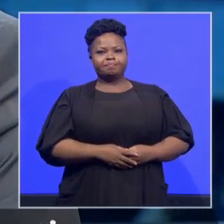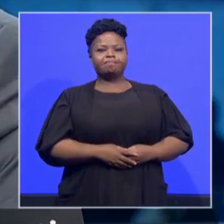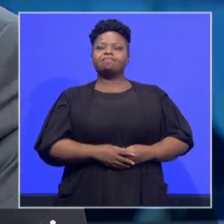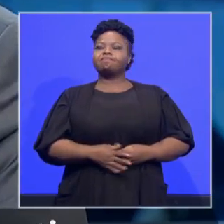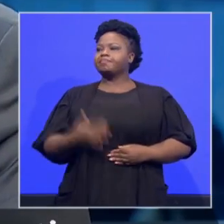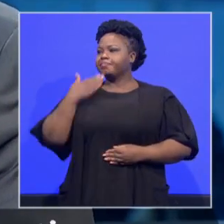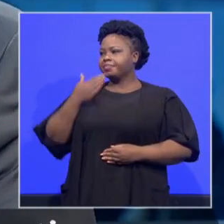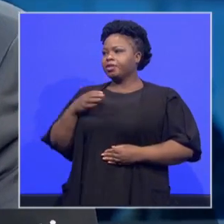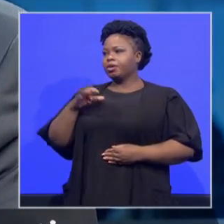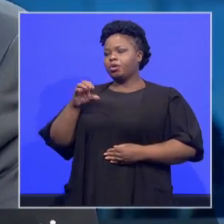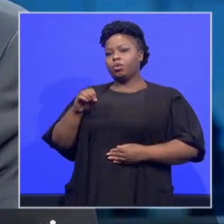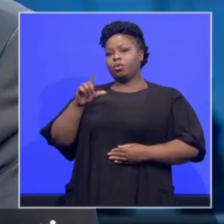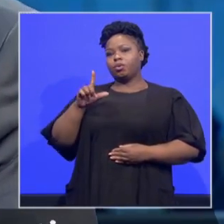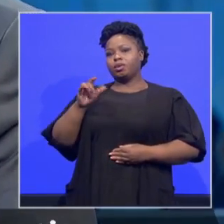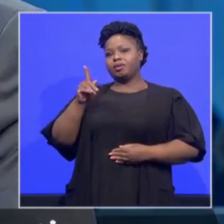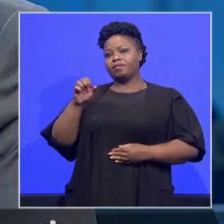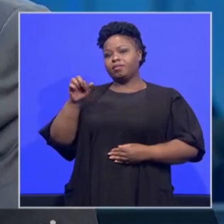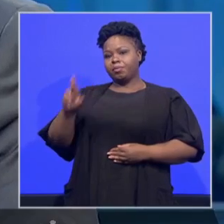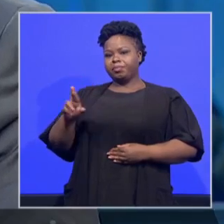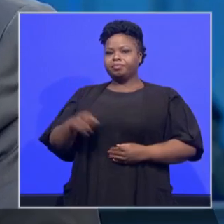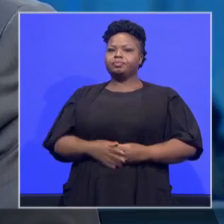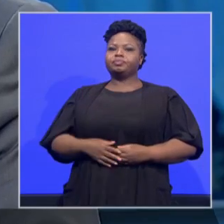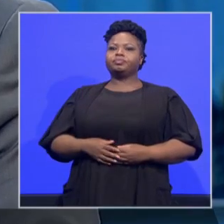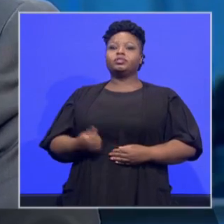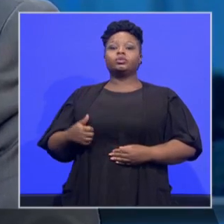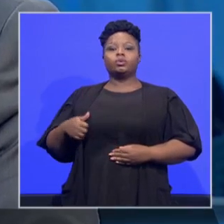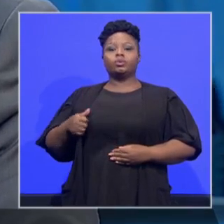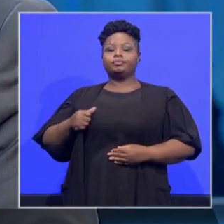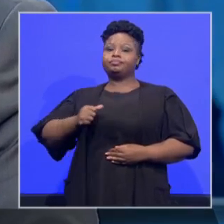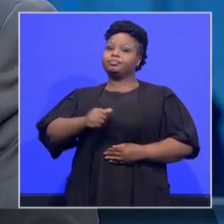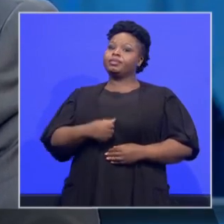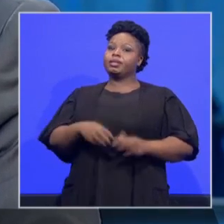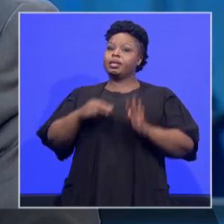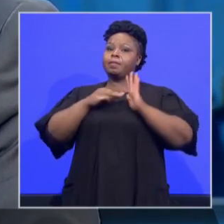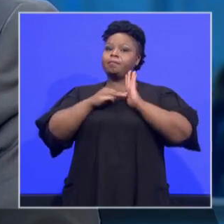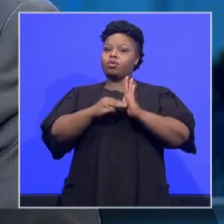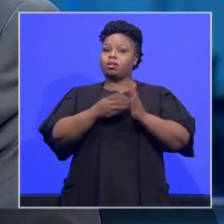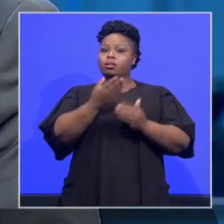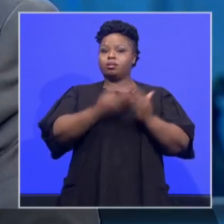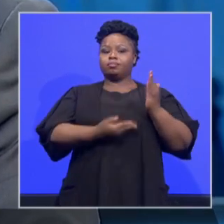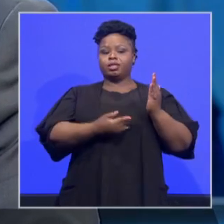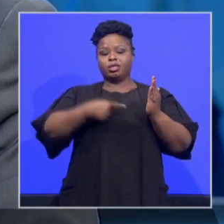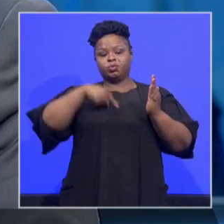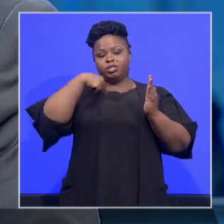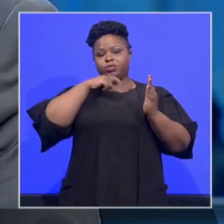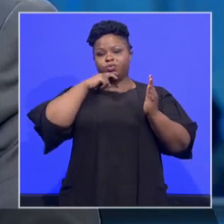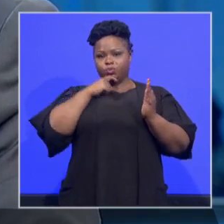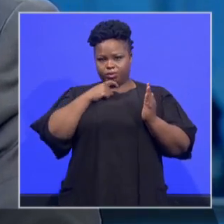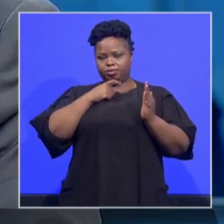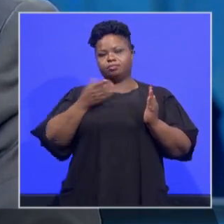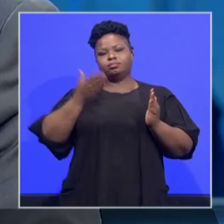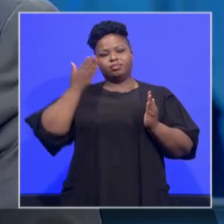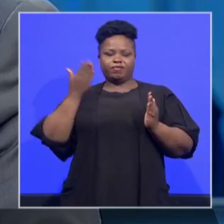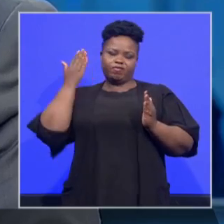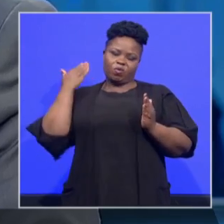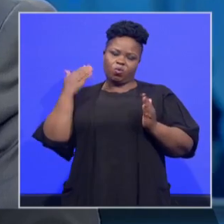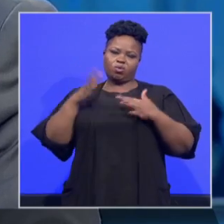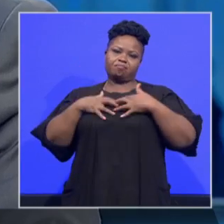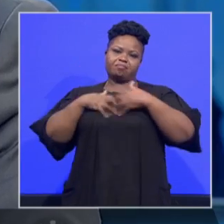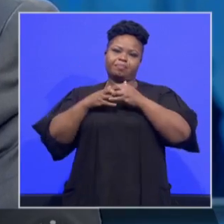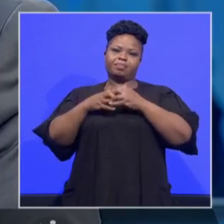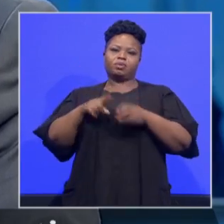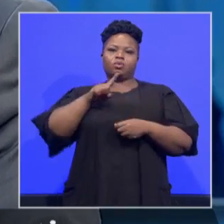And just to mention that, the model we are using has been developed back in